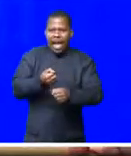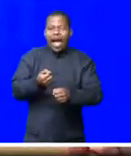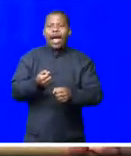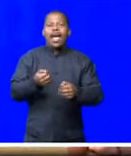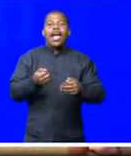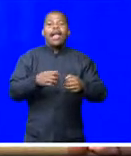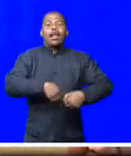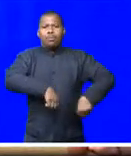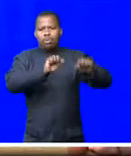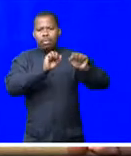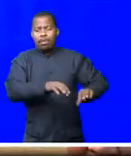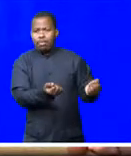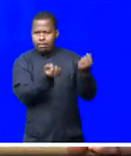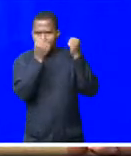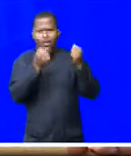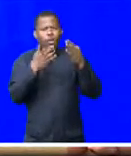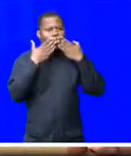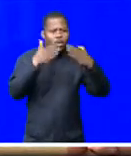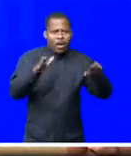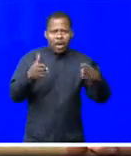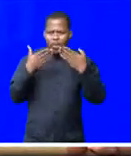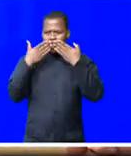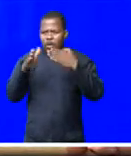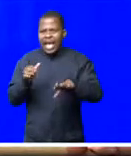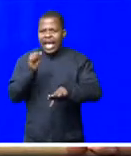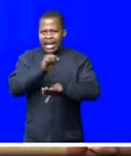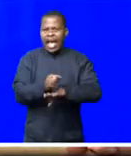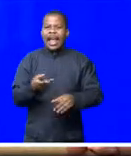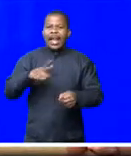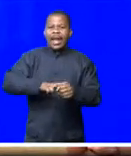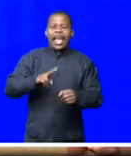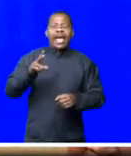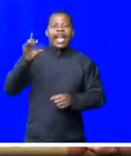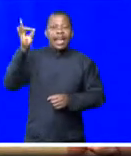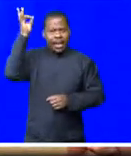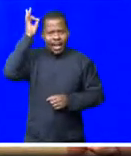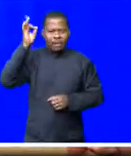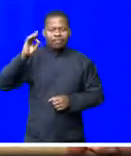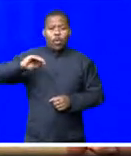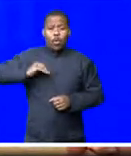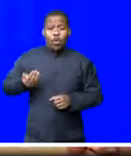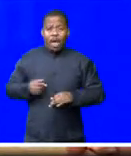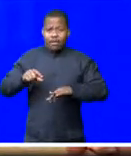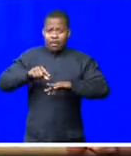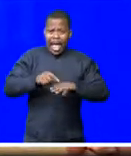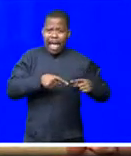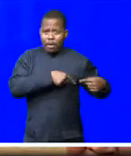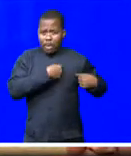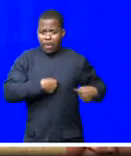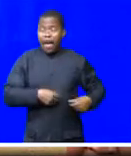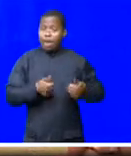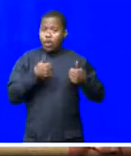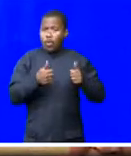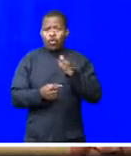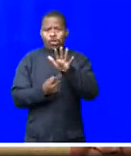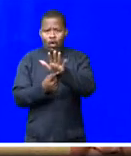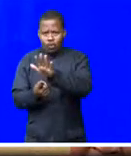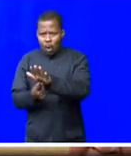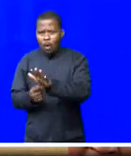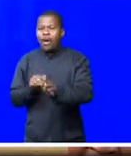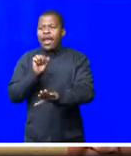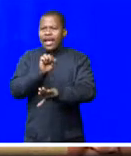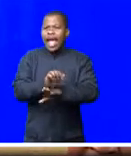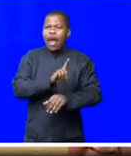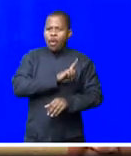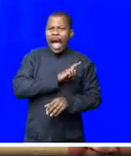na inhlitiyo yakhe bongosi leni ibona kolambi kwakhe leti ngubo ngkosi akhokhele bona bamhla abanzinzile